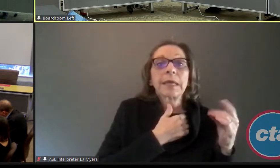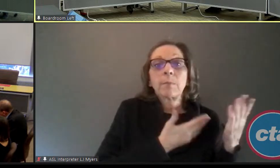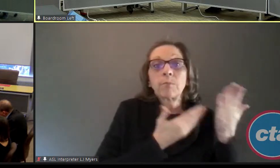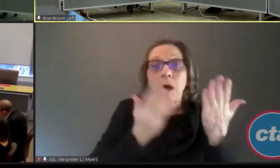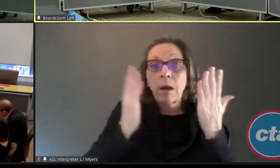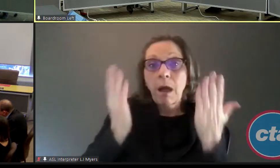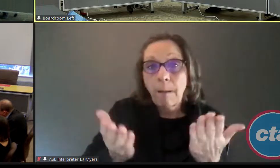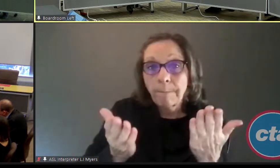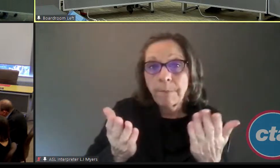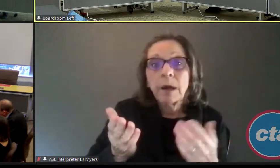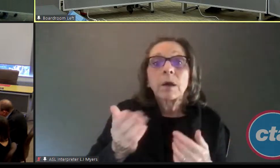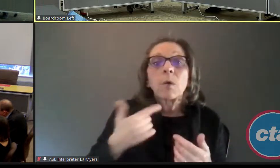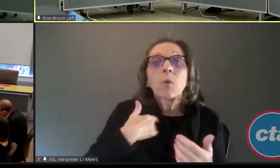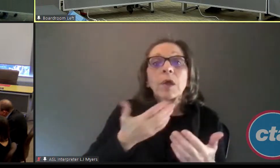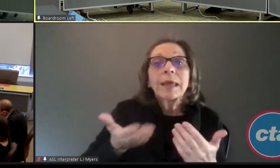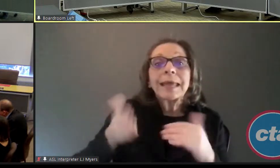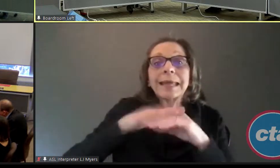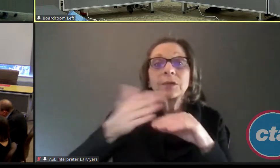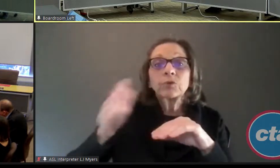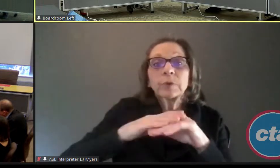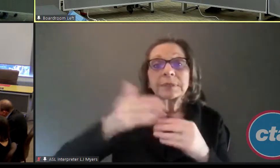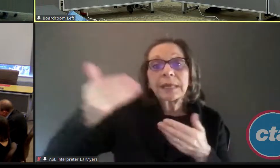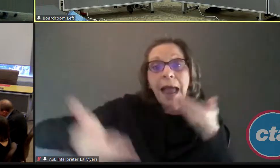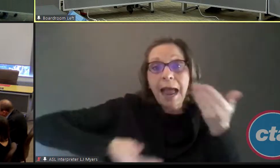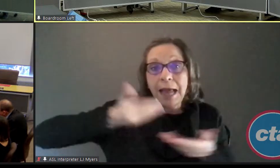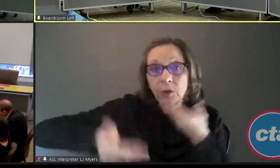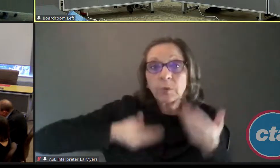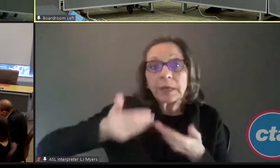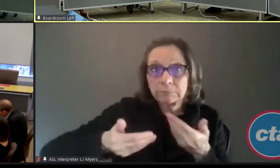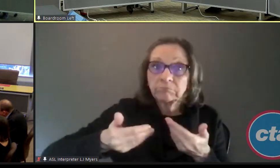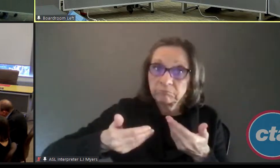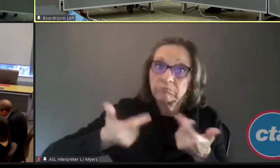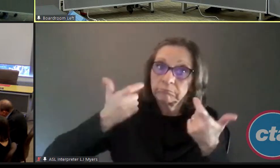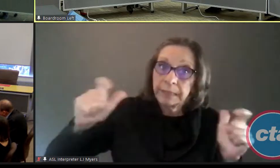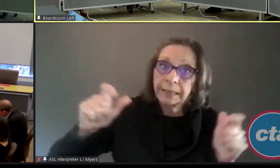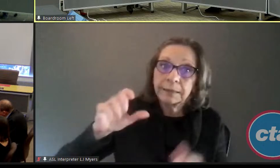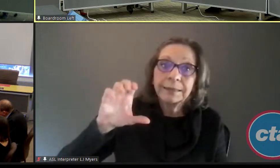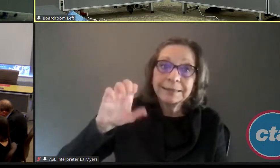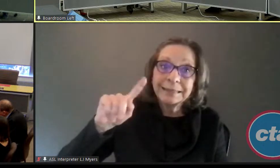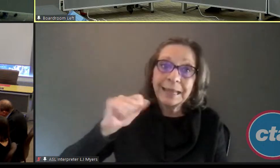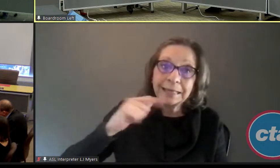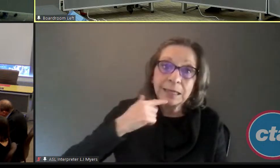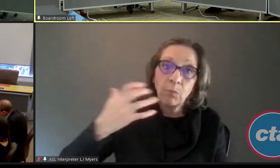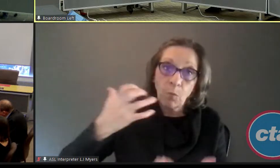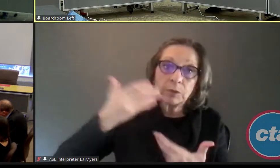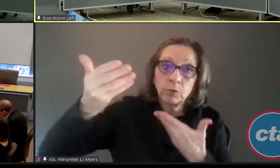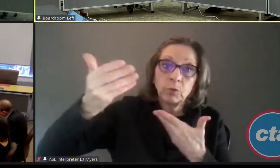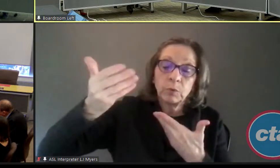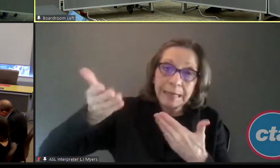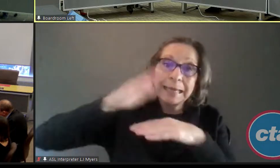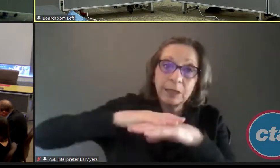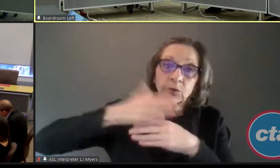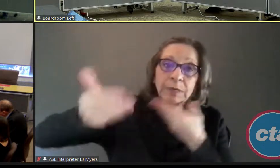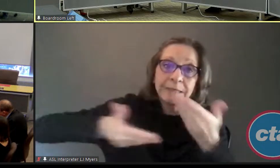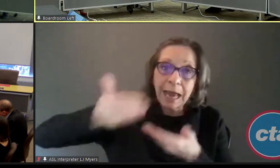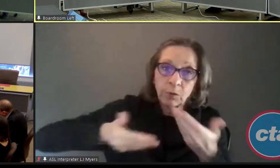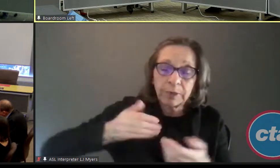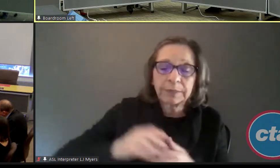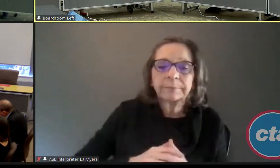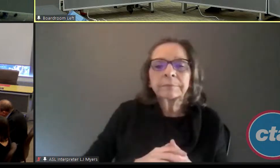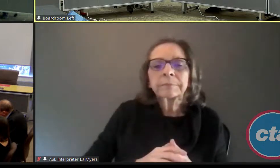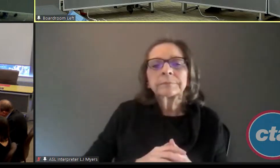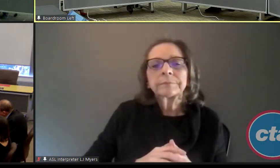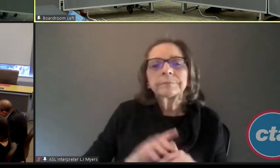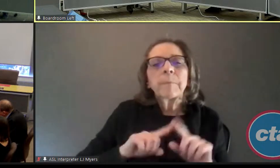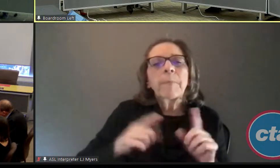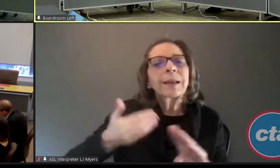we're increasing hiring pretty drastically, at least the CTA says it's increasing hiring. But as addressed in the previous